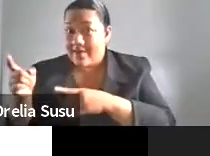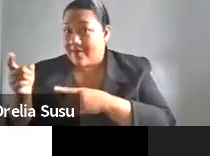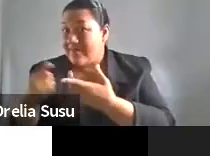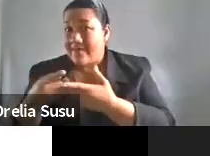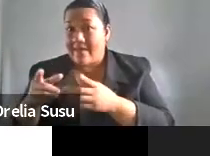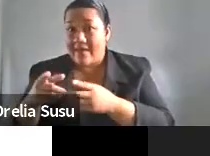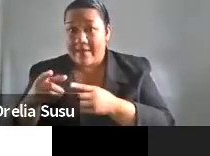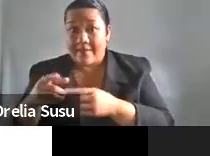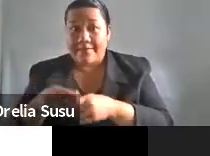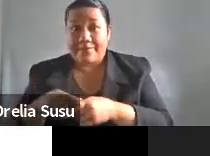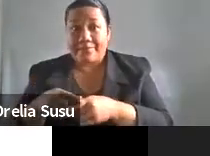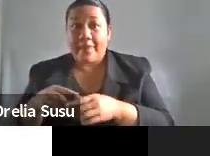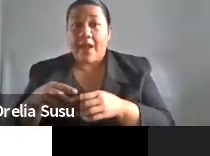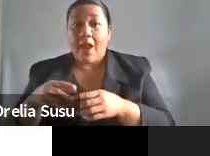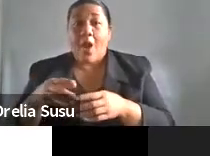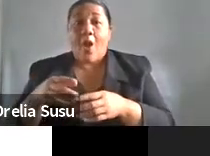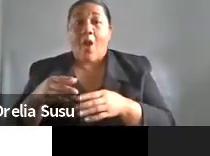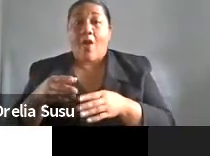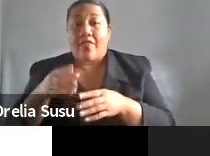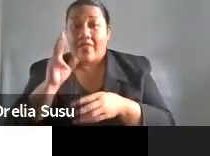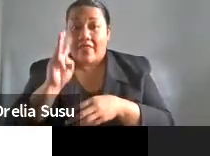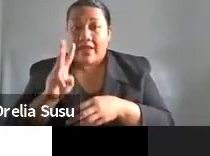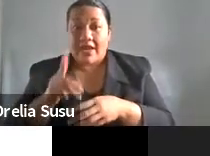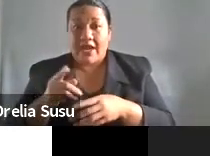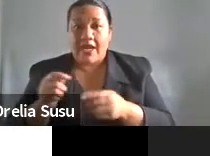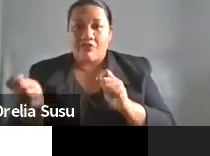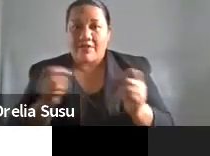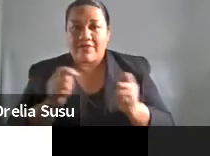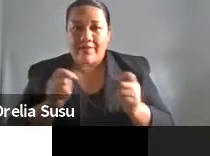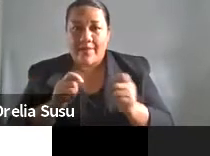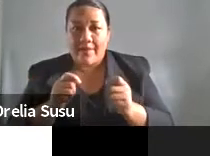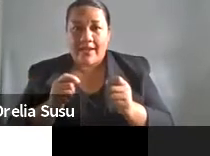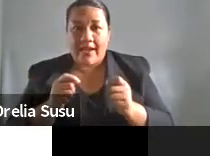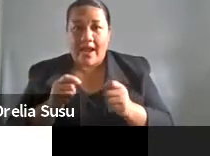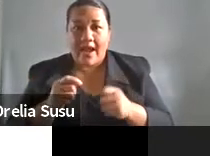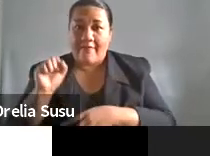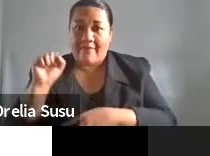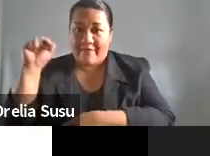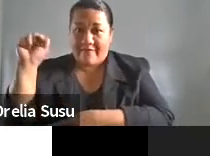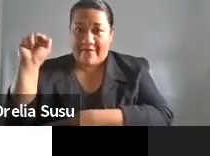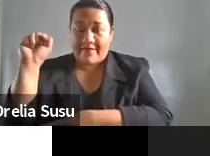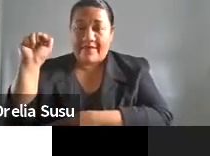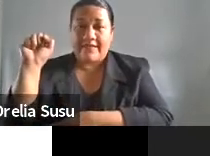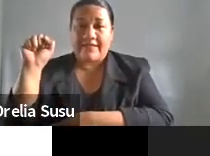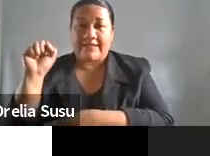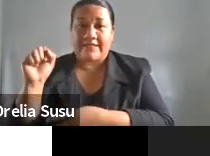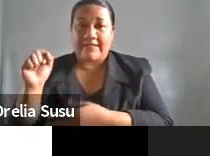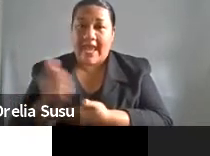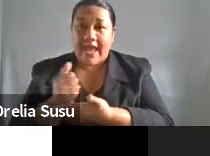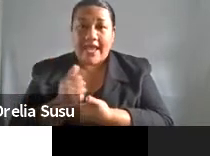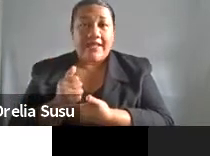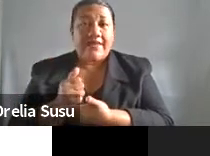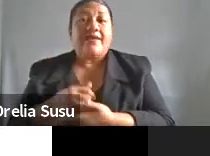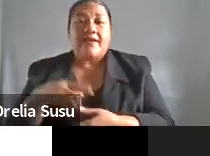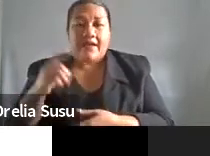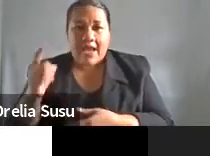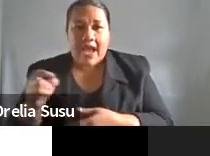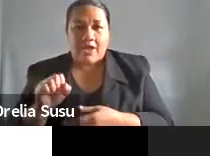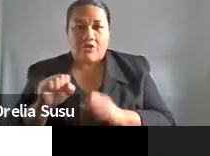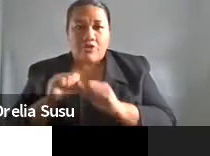transforming feminist activism and social gathering. This is about building a movement and how we should build it,